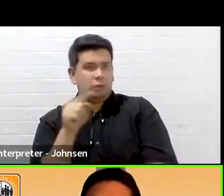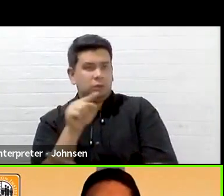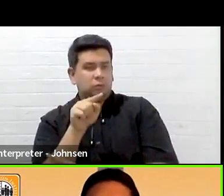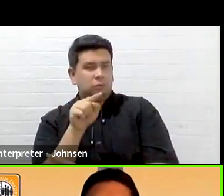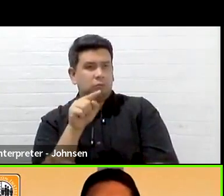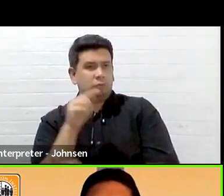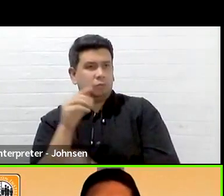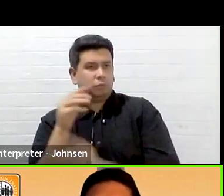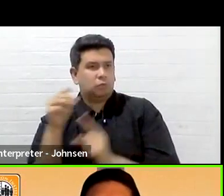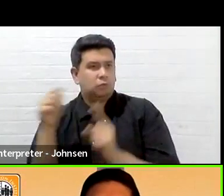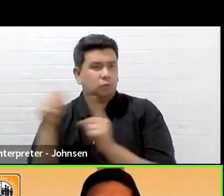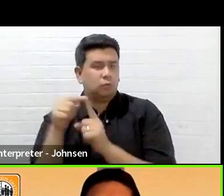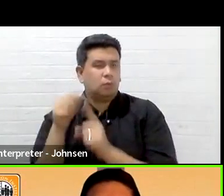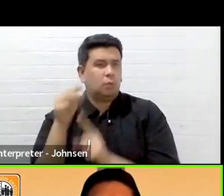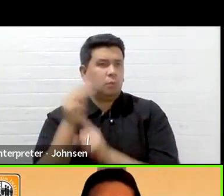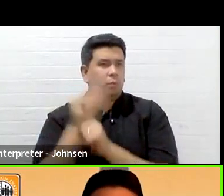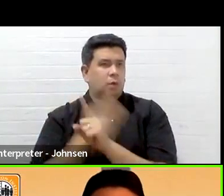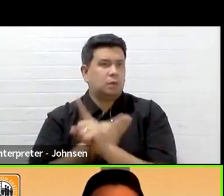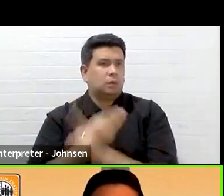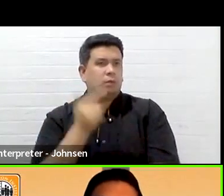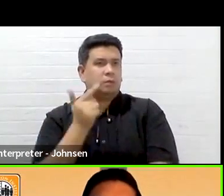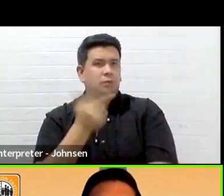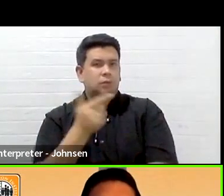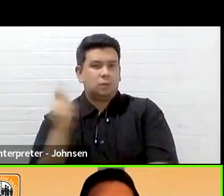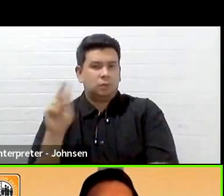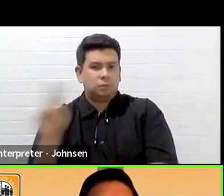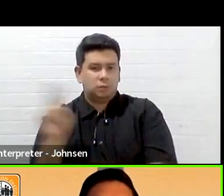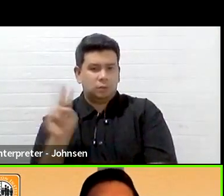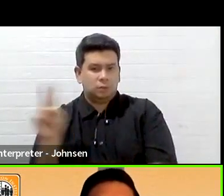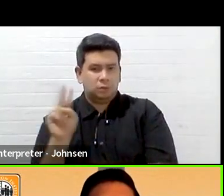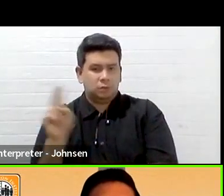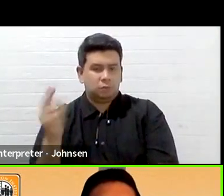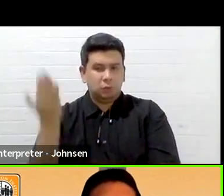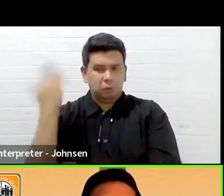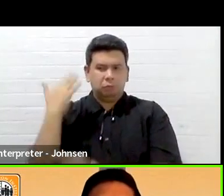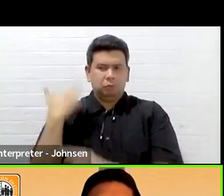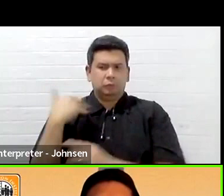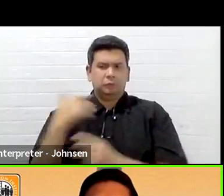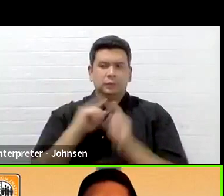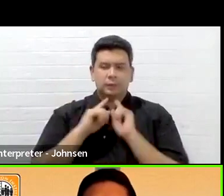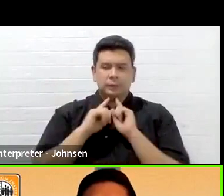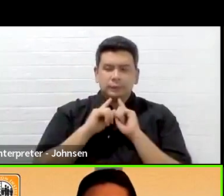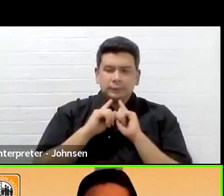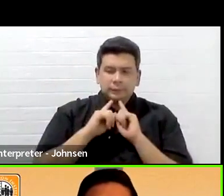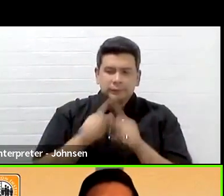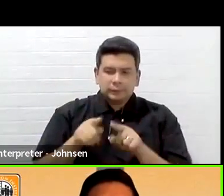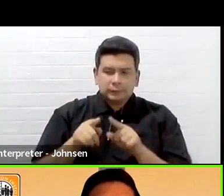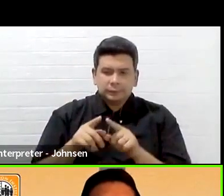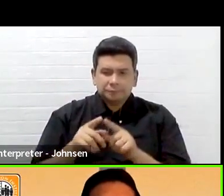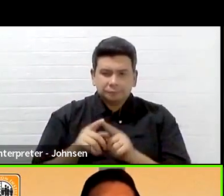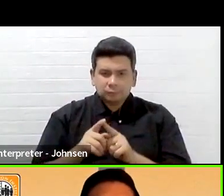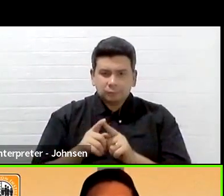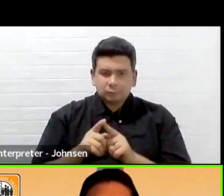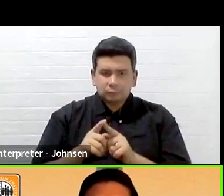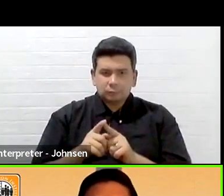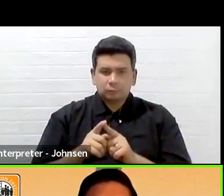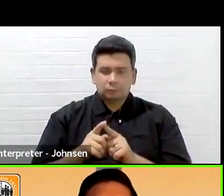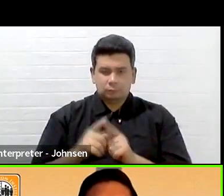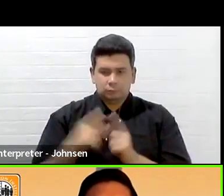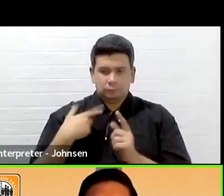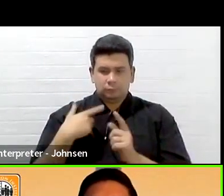This was done by our team in the past, but we need to revise that because of